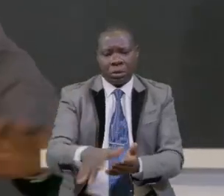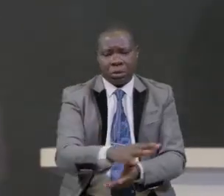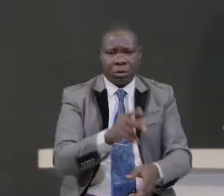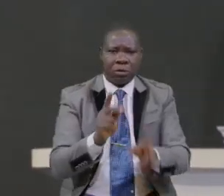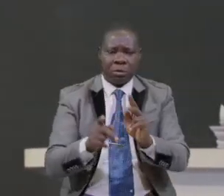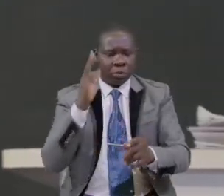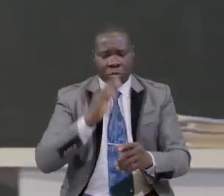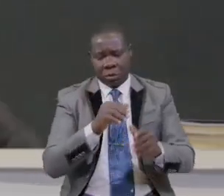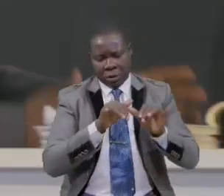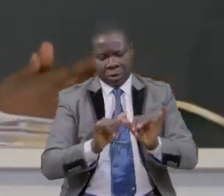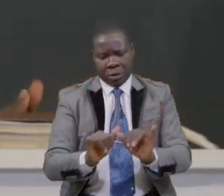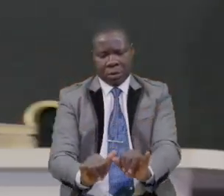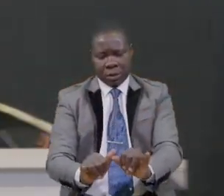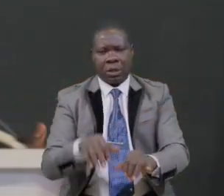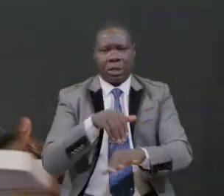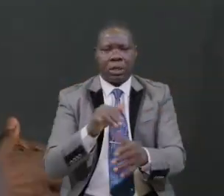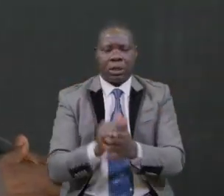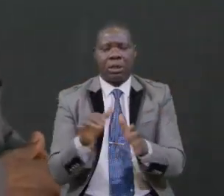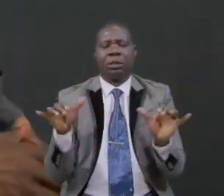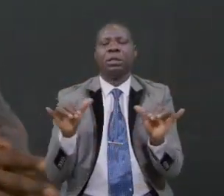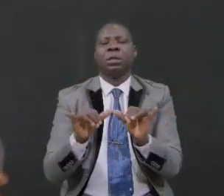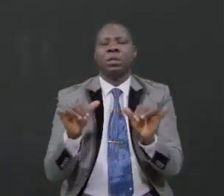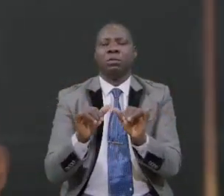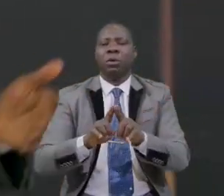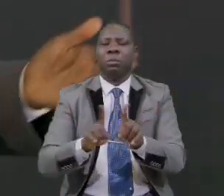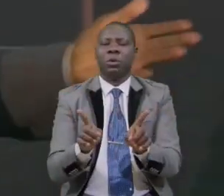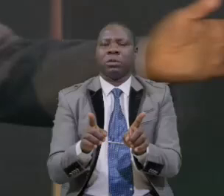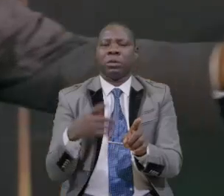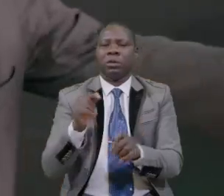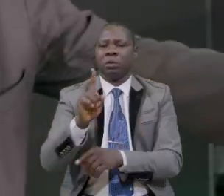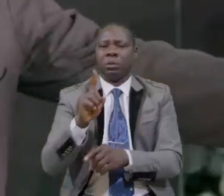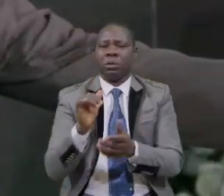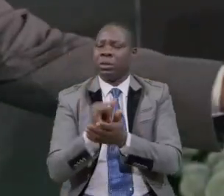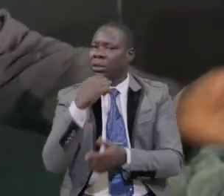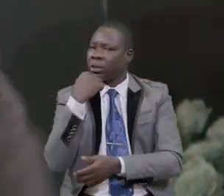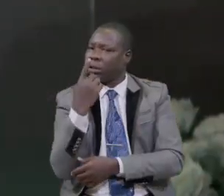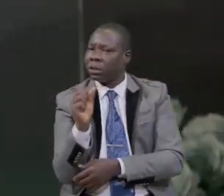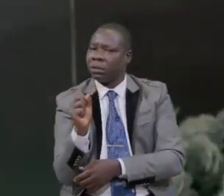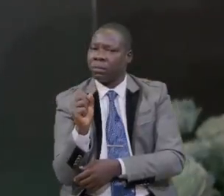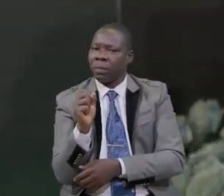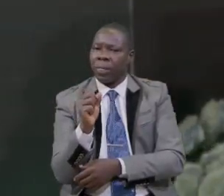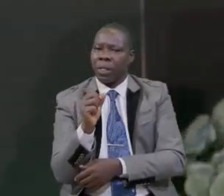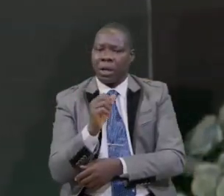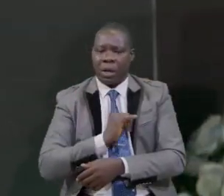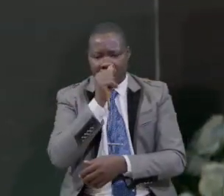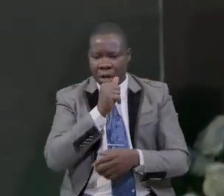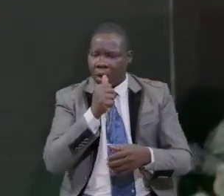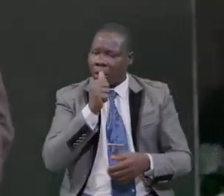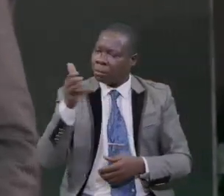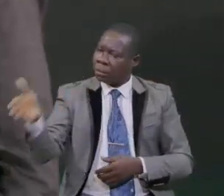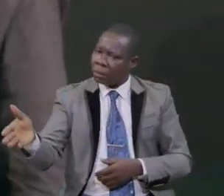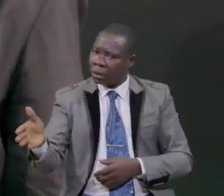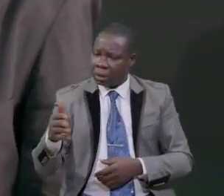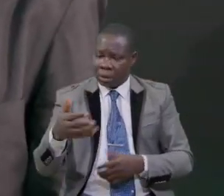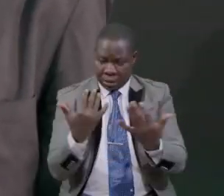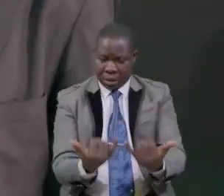that level. But the one that says, I've been there, I'm here now, and I